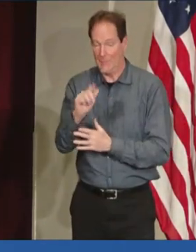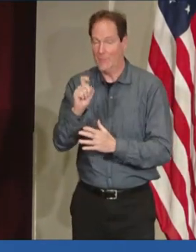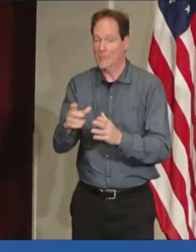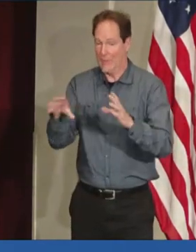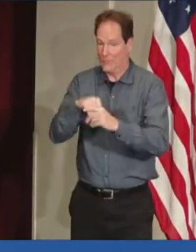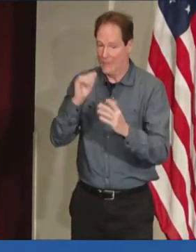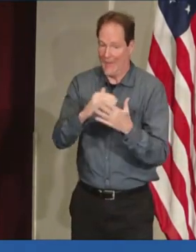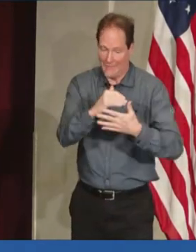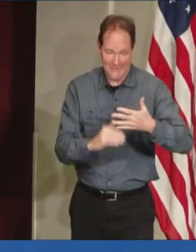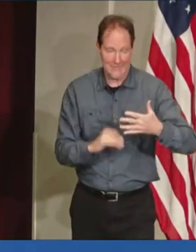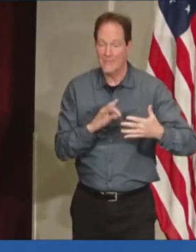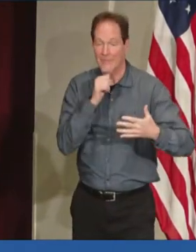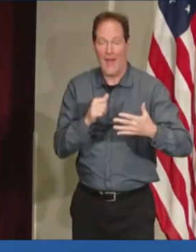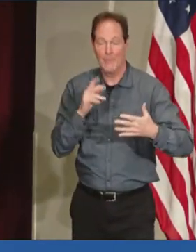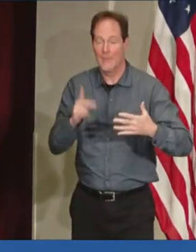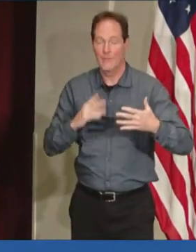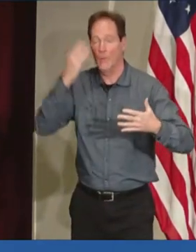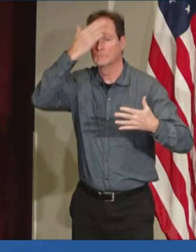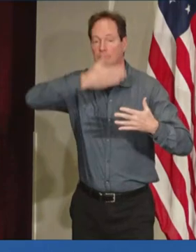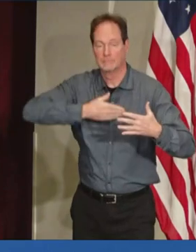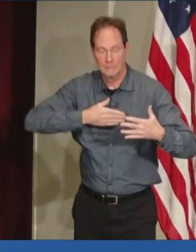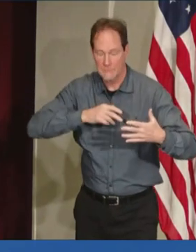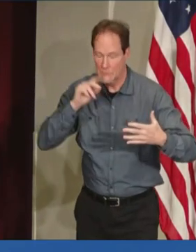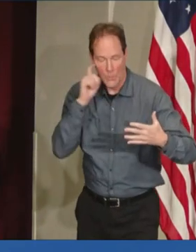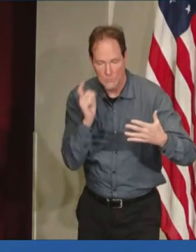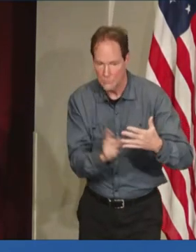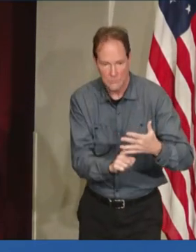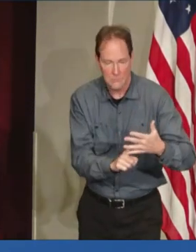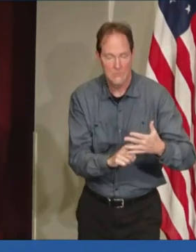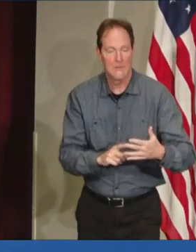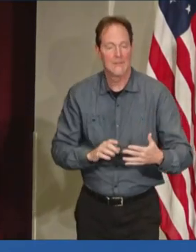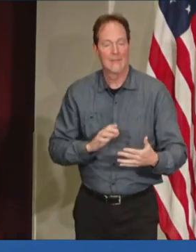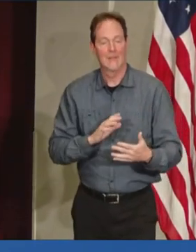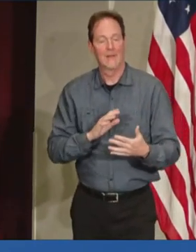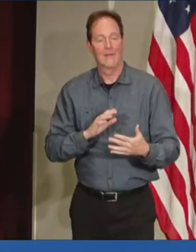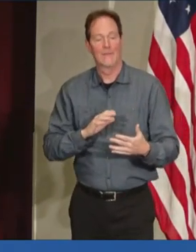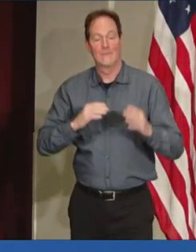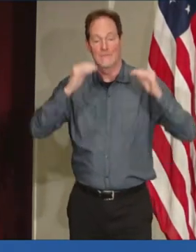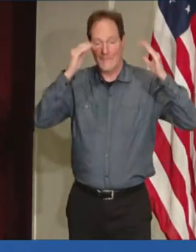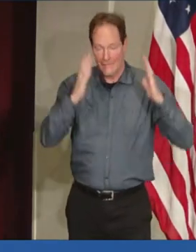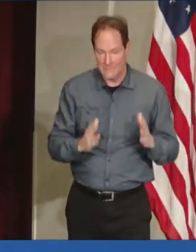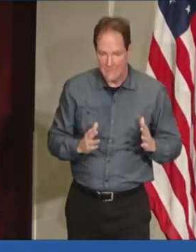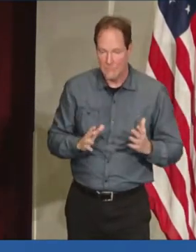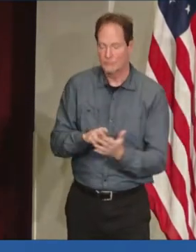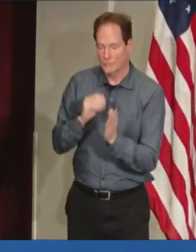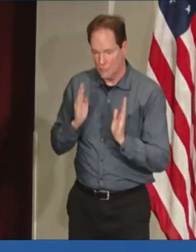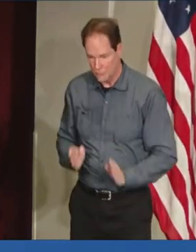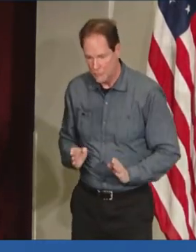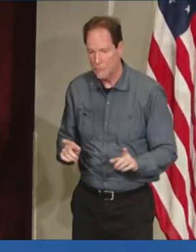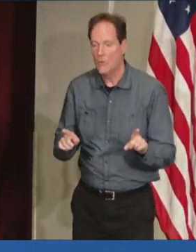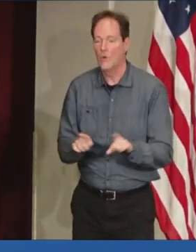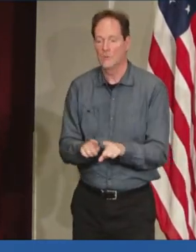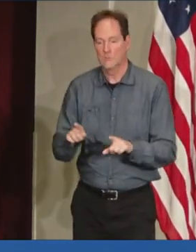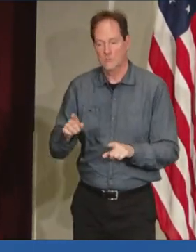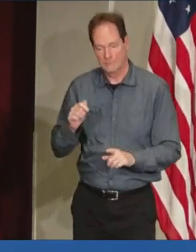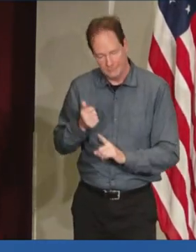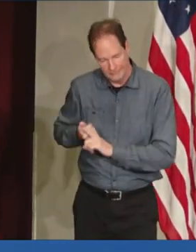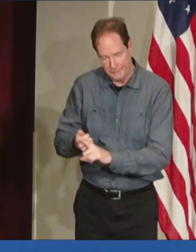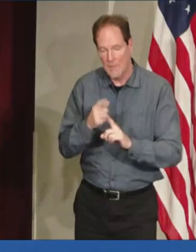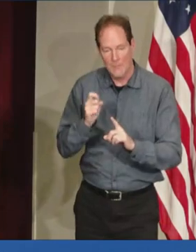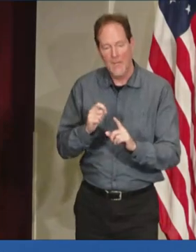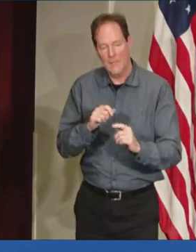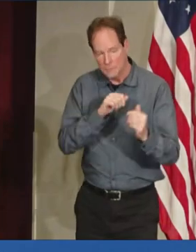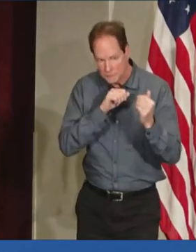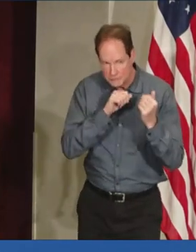be invisible. So, and I think faculty and students also need to be pushing